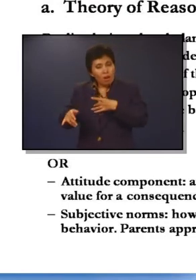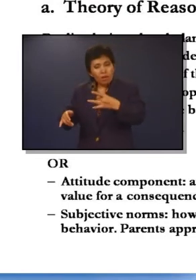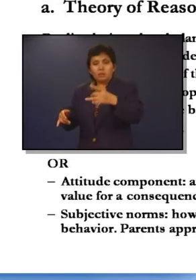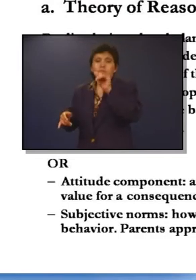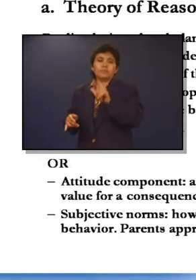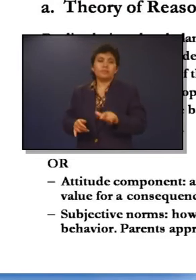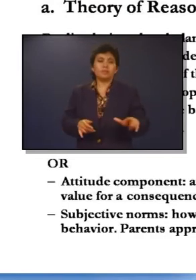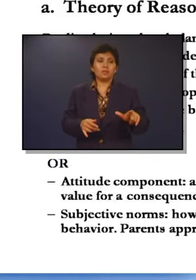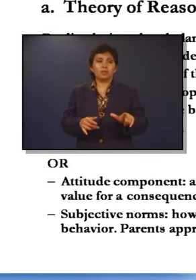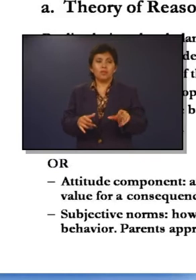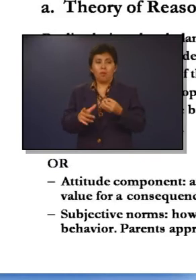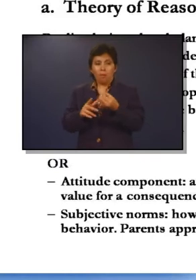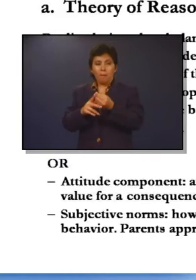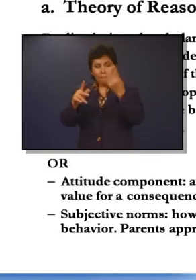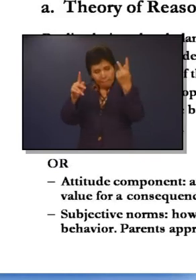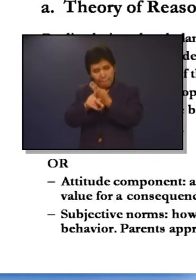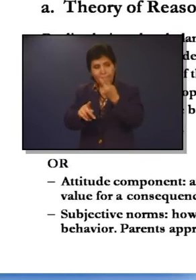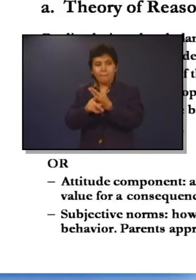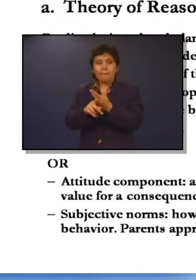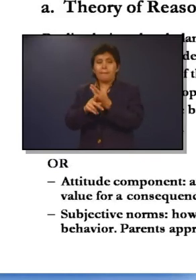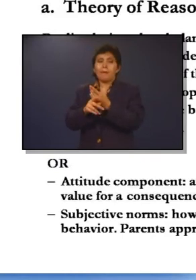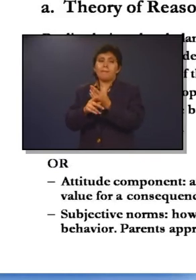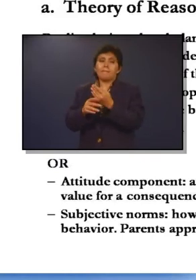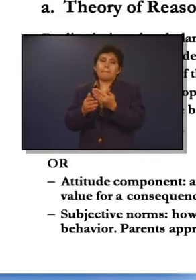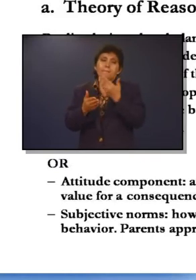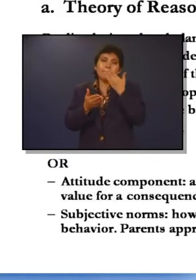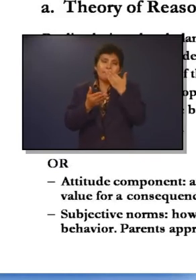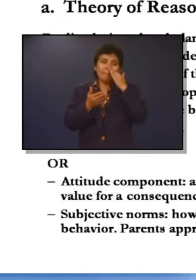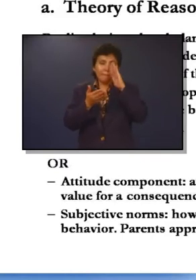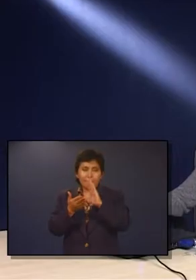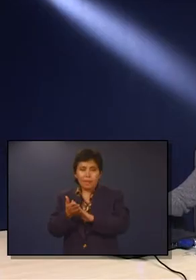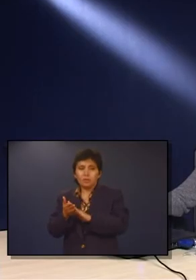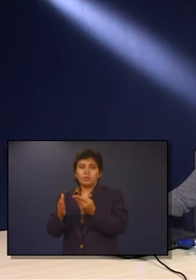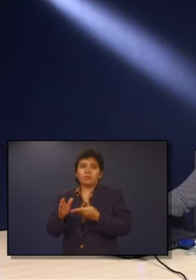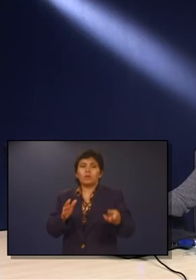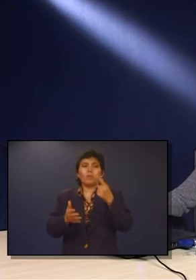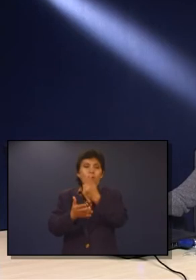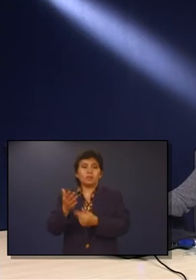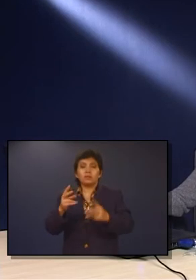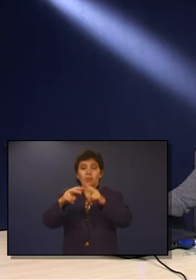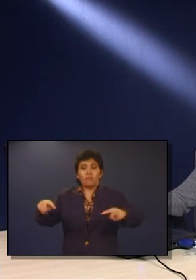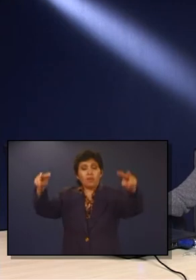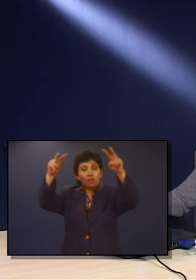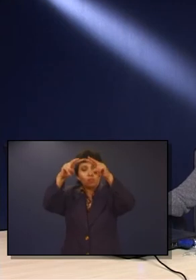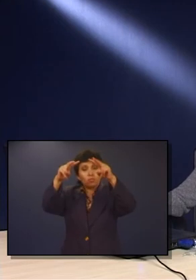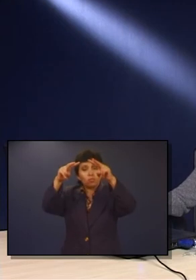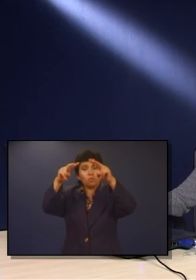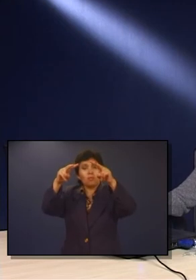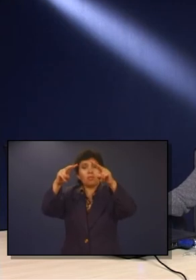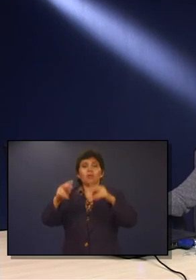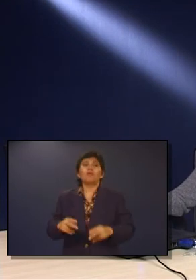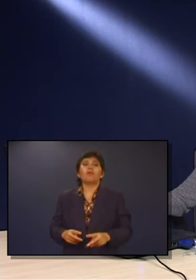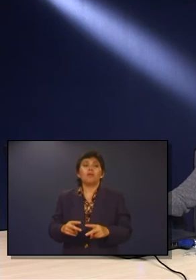and also multiply by the value for a consequence. What is the value? Is it a high value? Of course, if